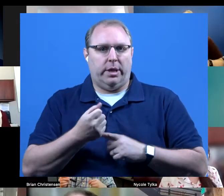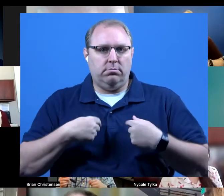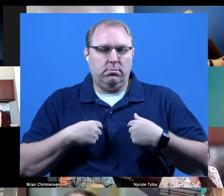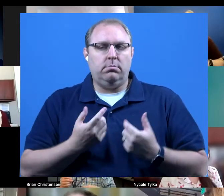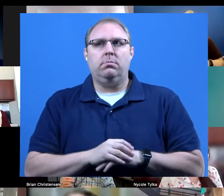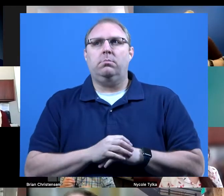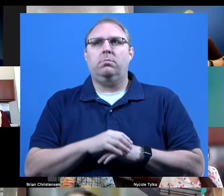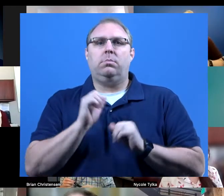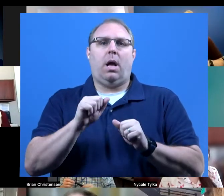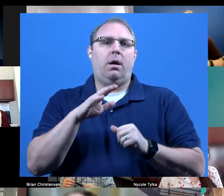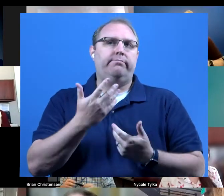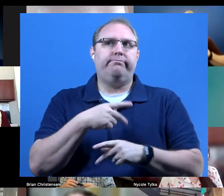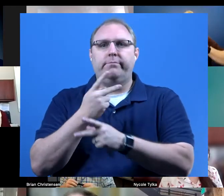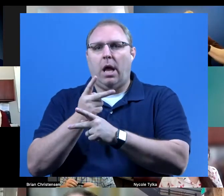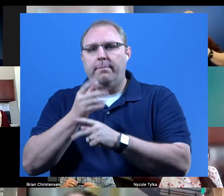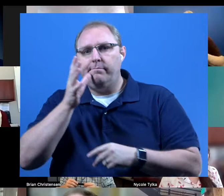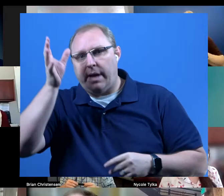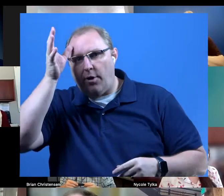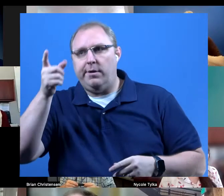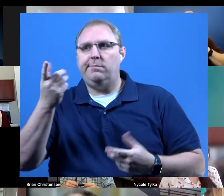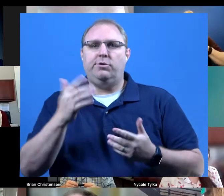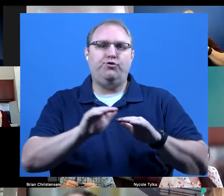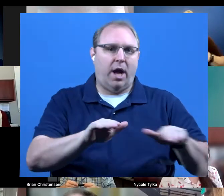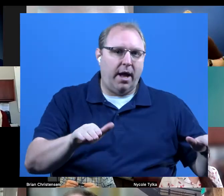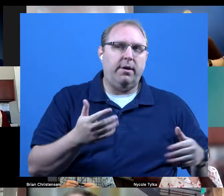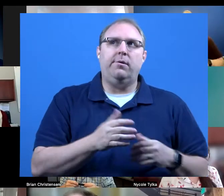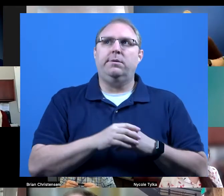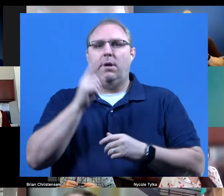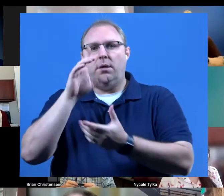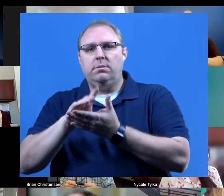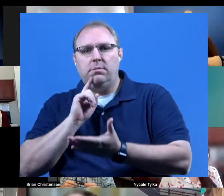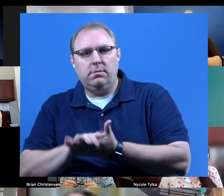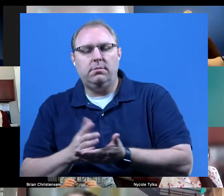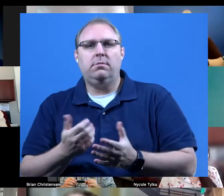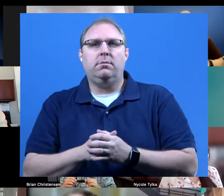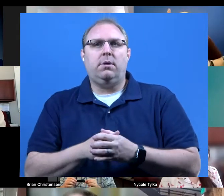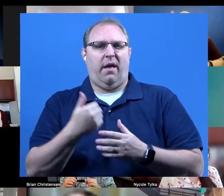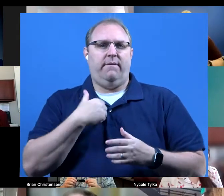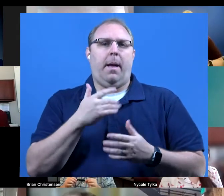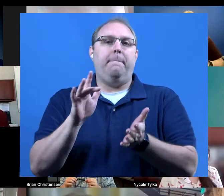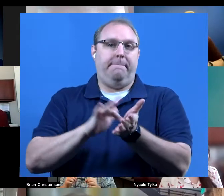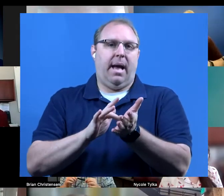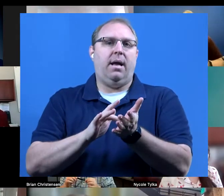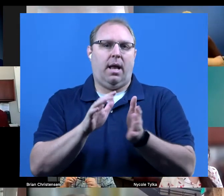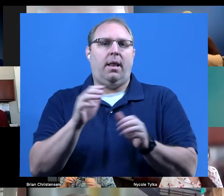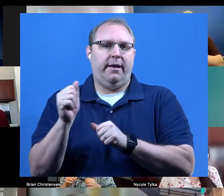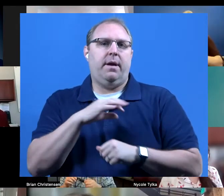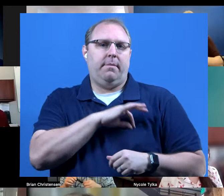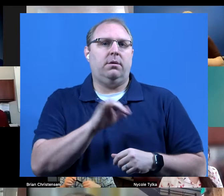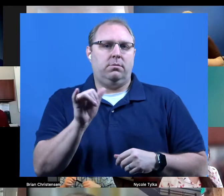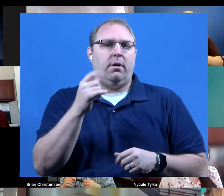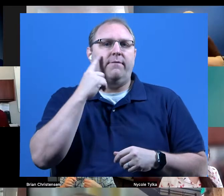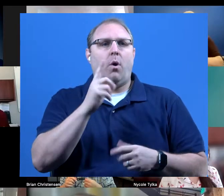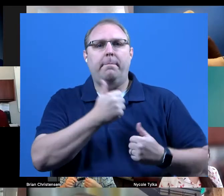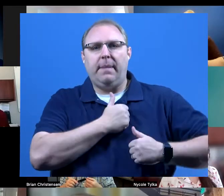own medical condition. It would be caring for a parent or a child or a spouse. There